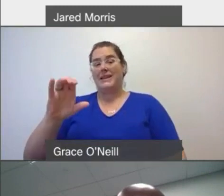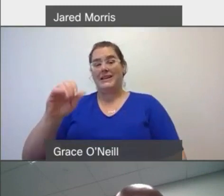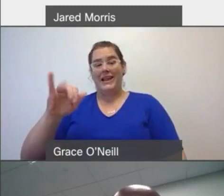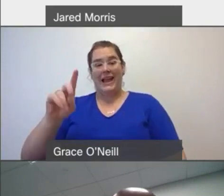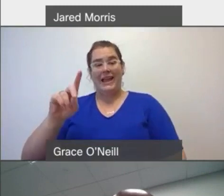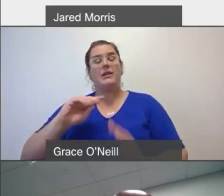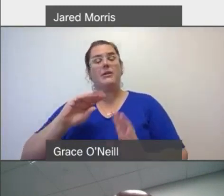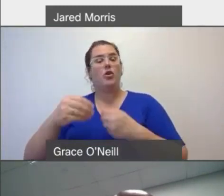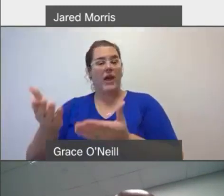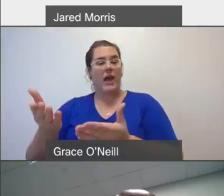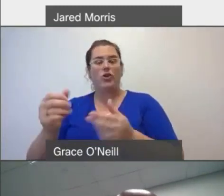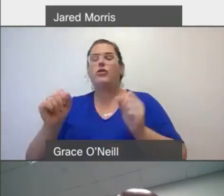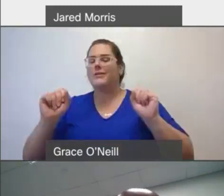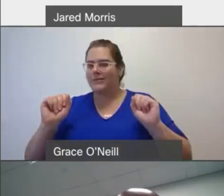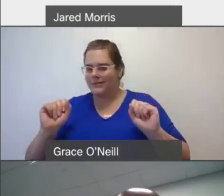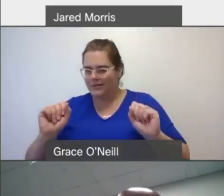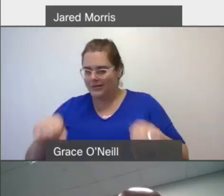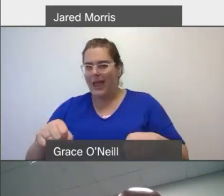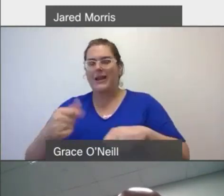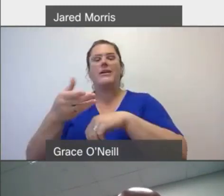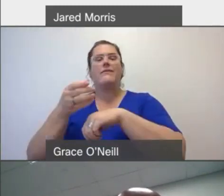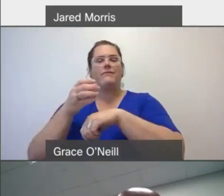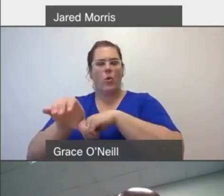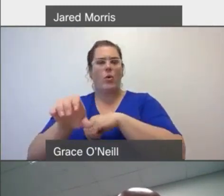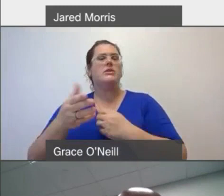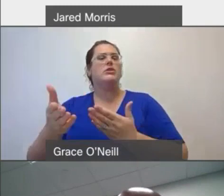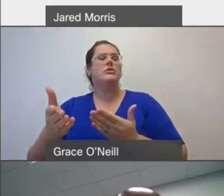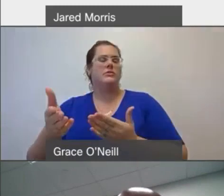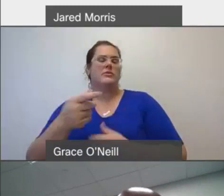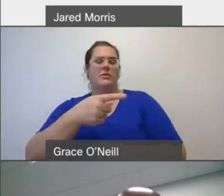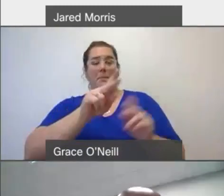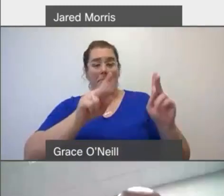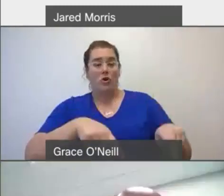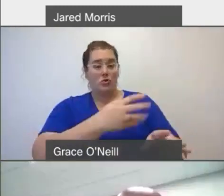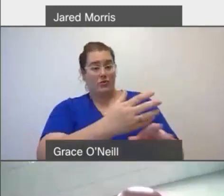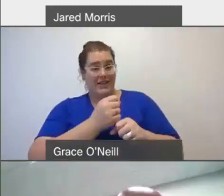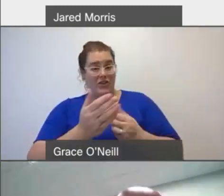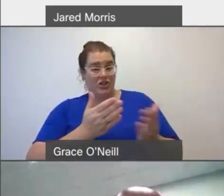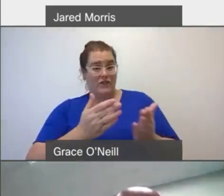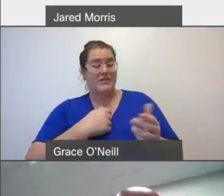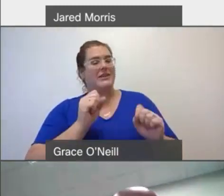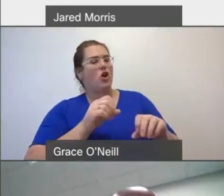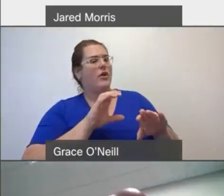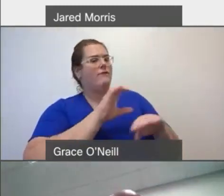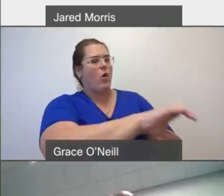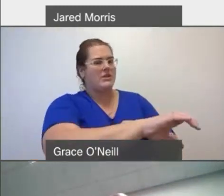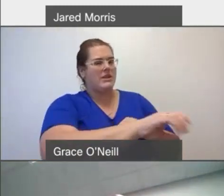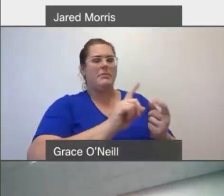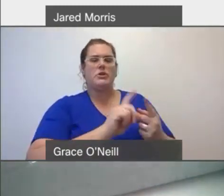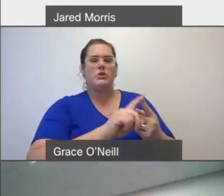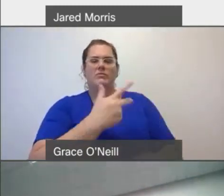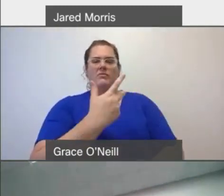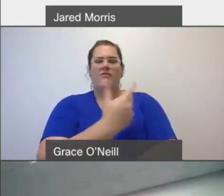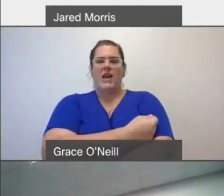a vaccination requirement on a service recipient. However, that does not change the state